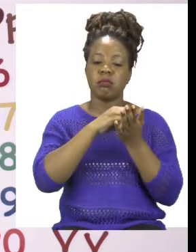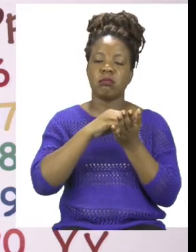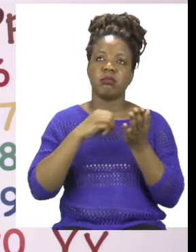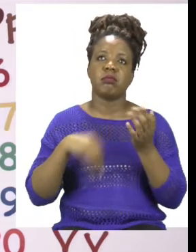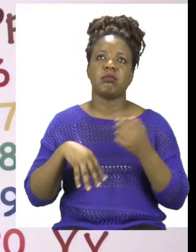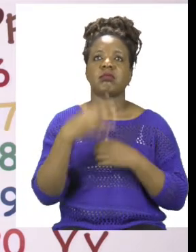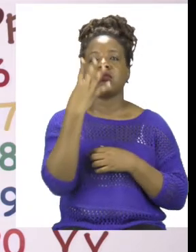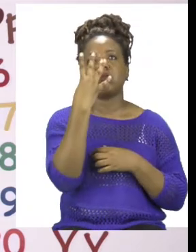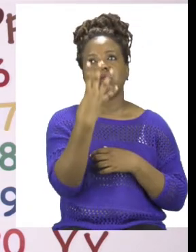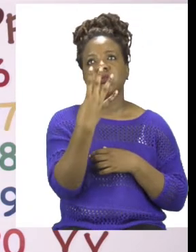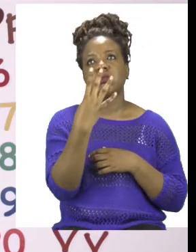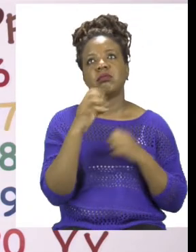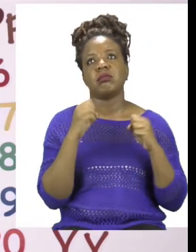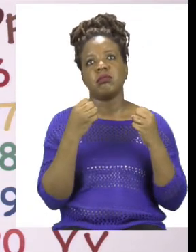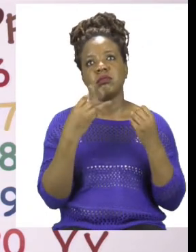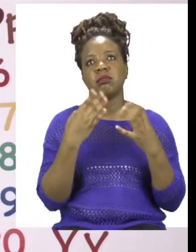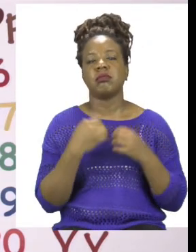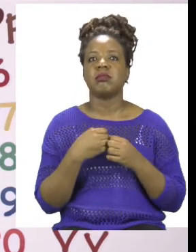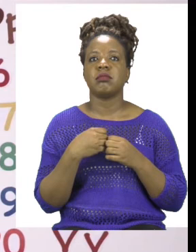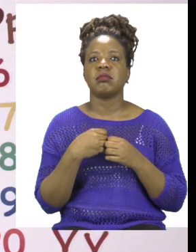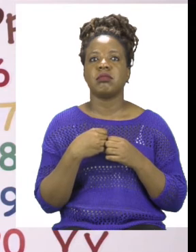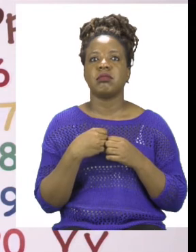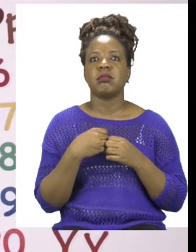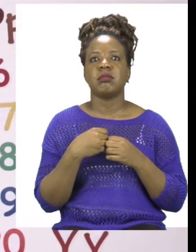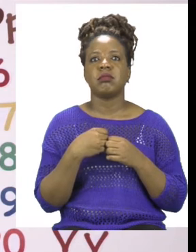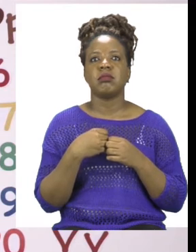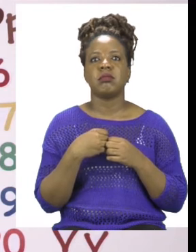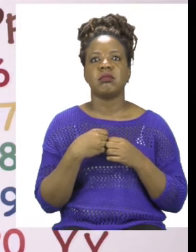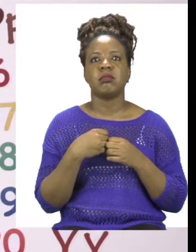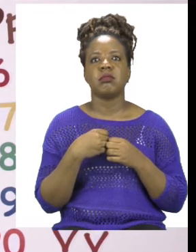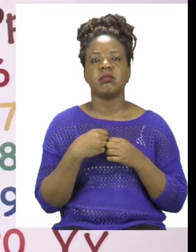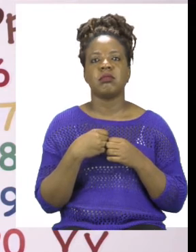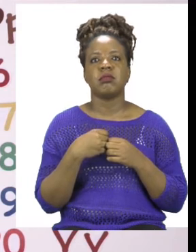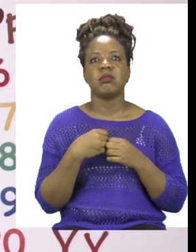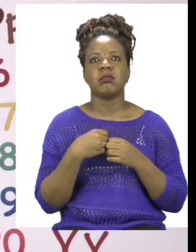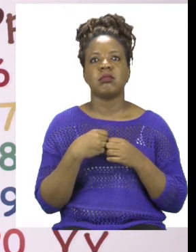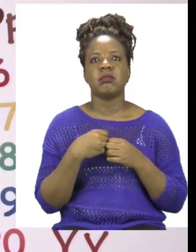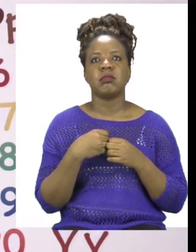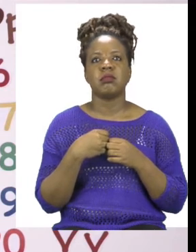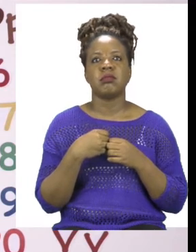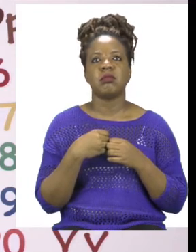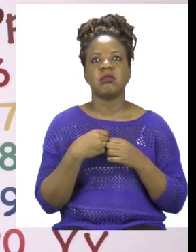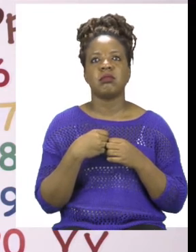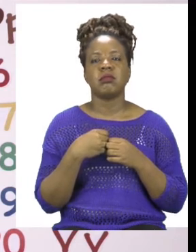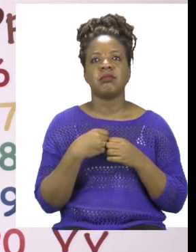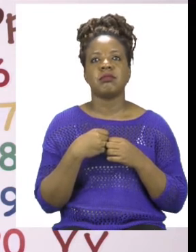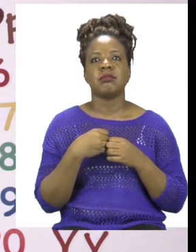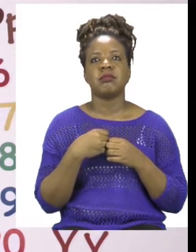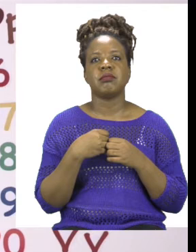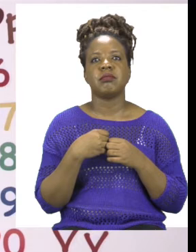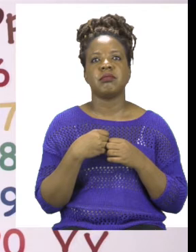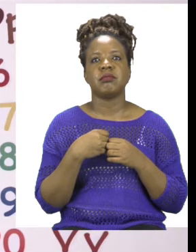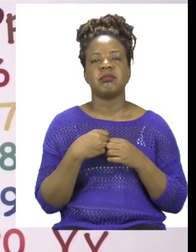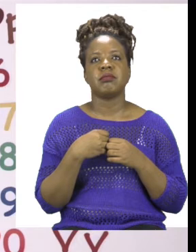is. So again, we're going to use our counters. We're going to separate 4, 1, 2, 3, 4, and those are the